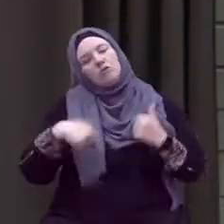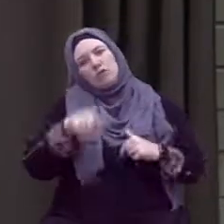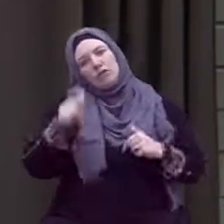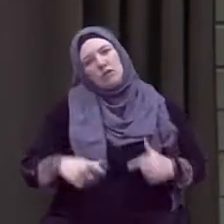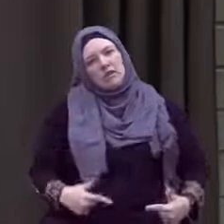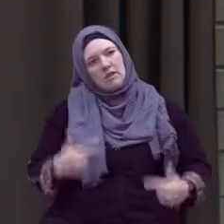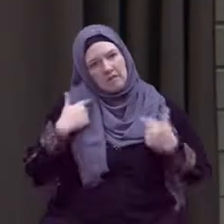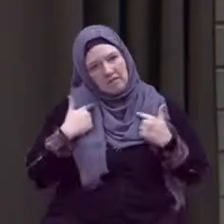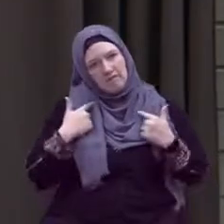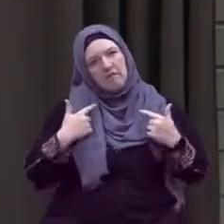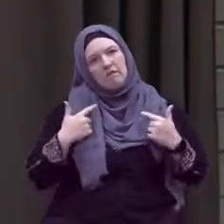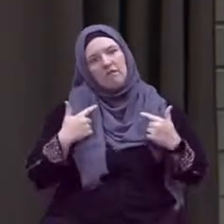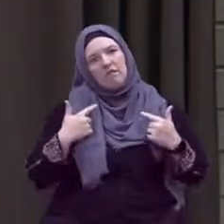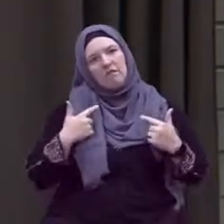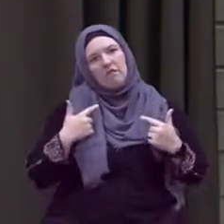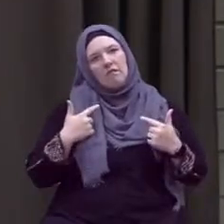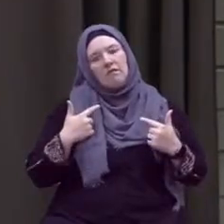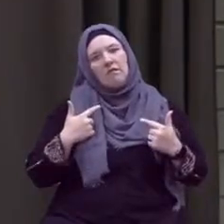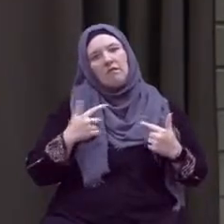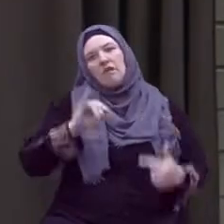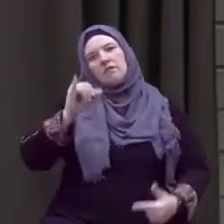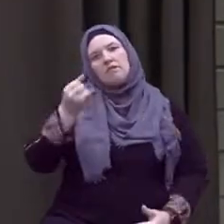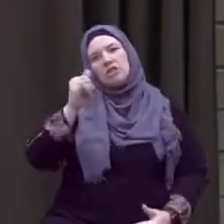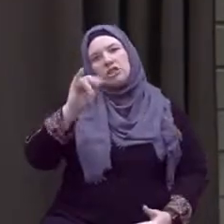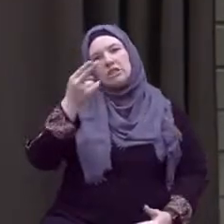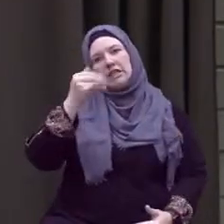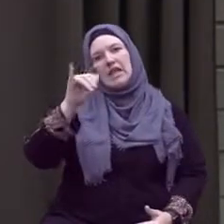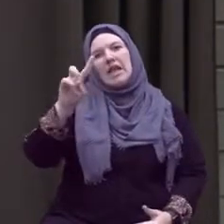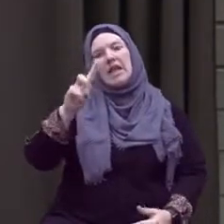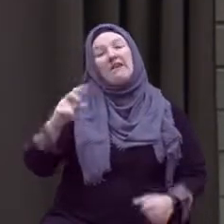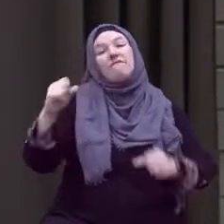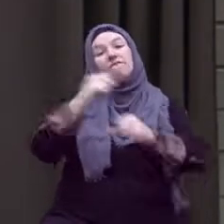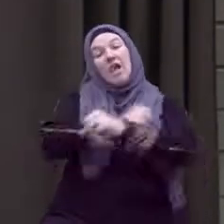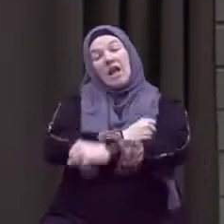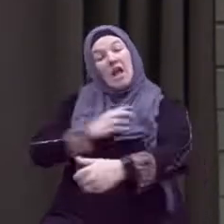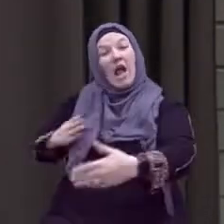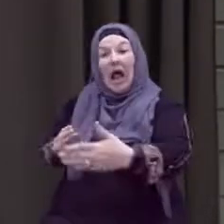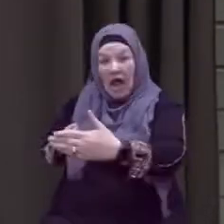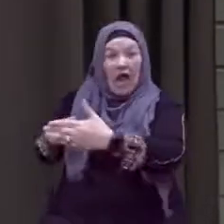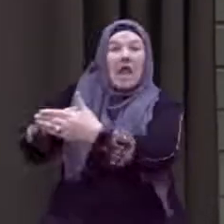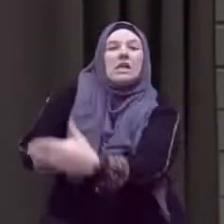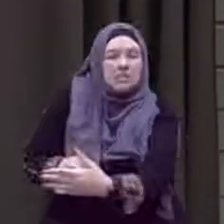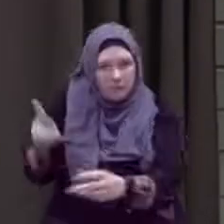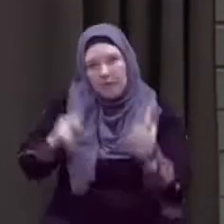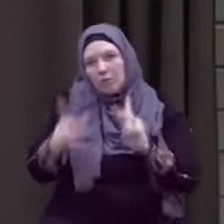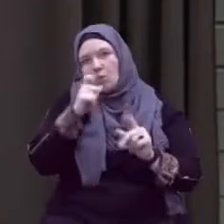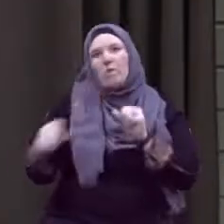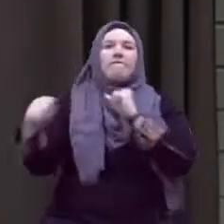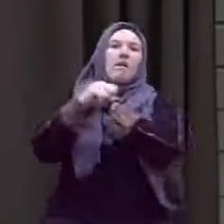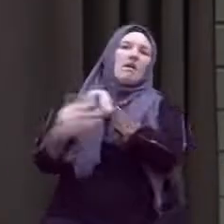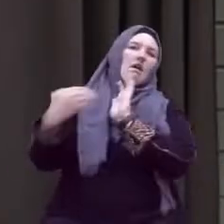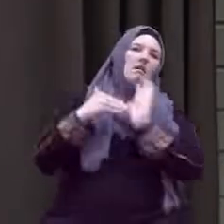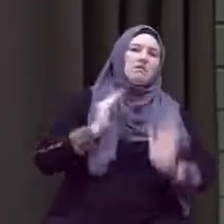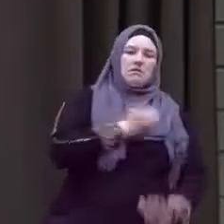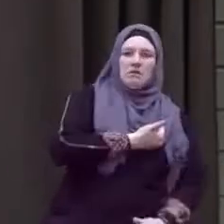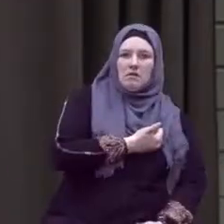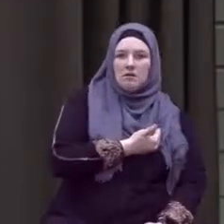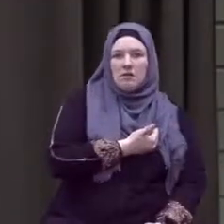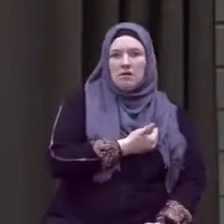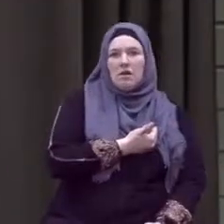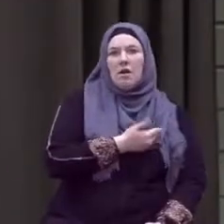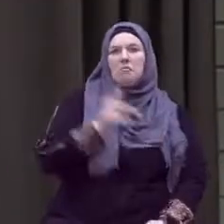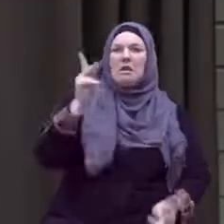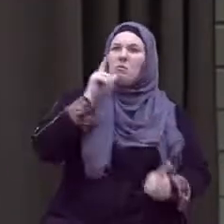live a life of jihad, fighting back against those who fight us, those